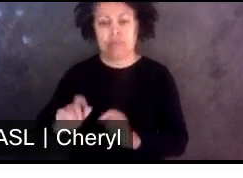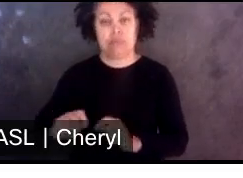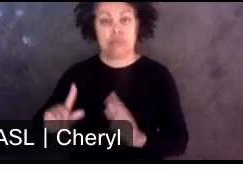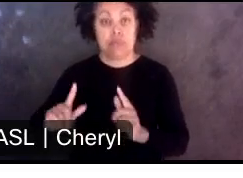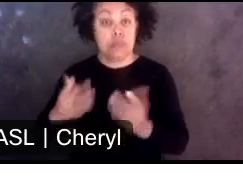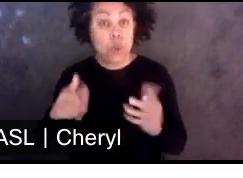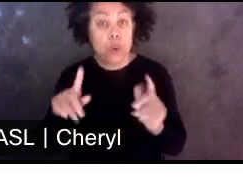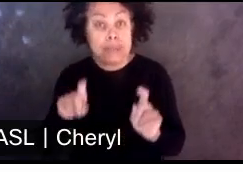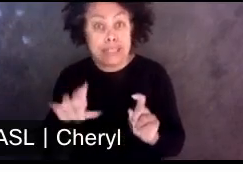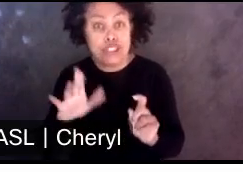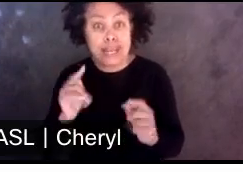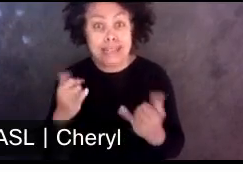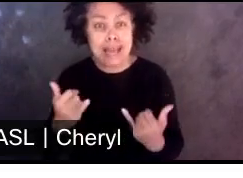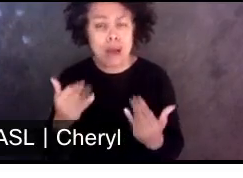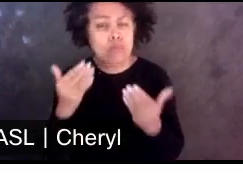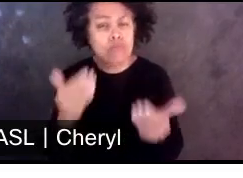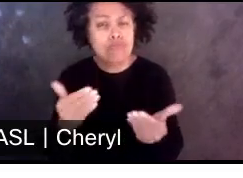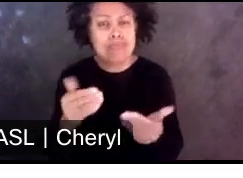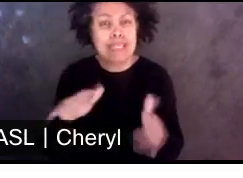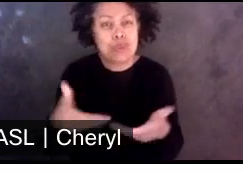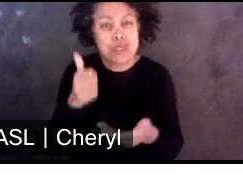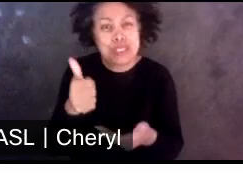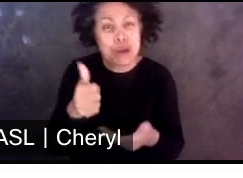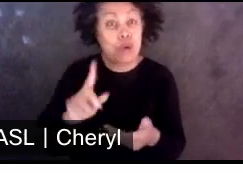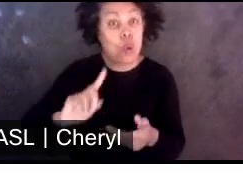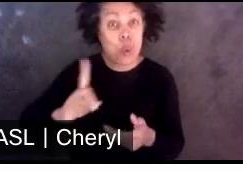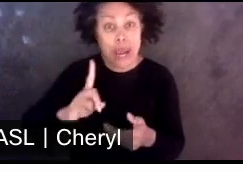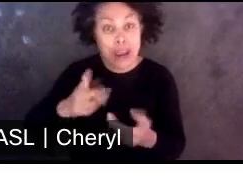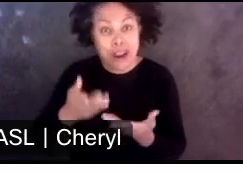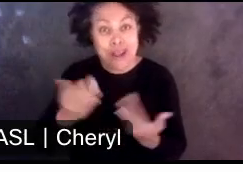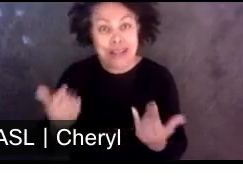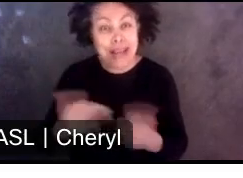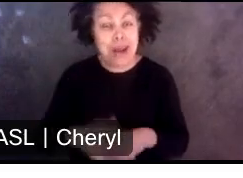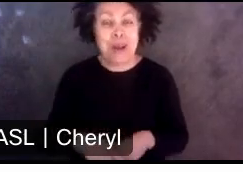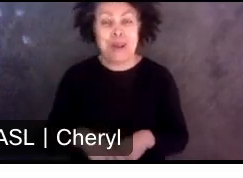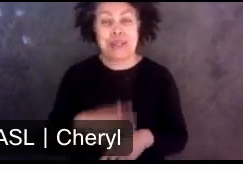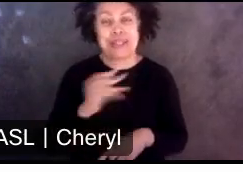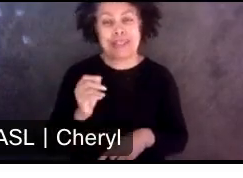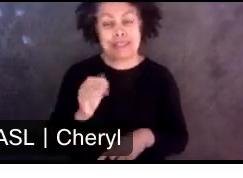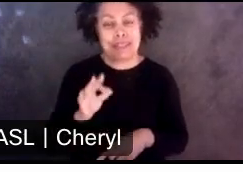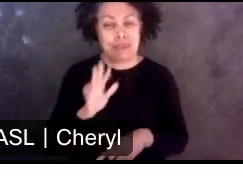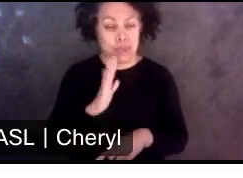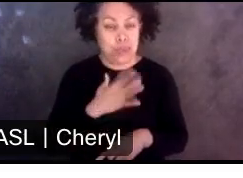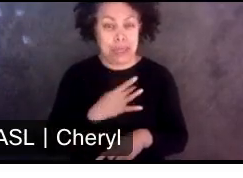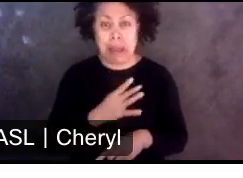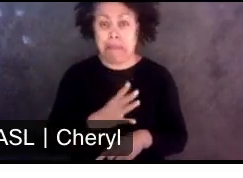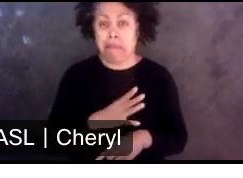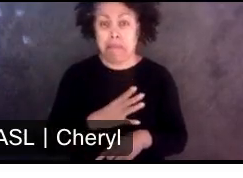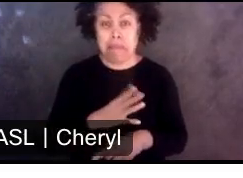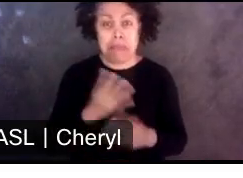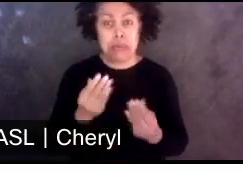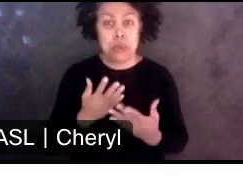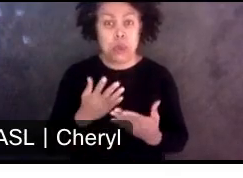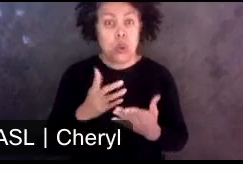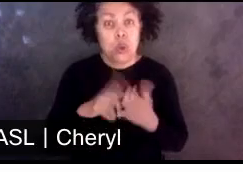Please introduce yourself in the chat. Let us know where you're joining us from today. And if you'd like, you could also let us know